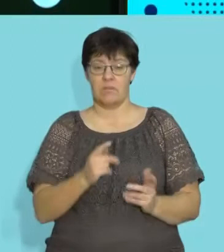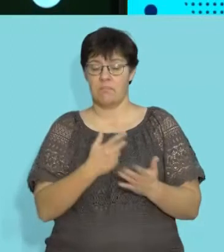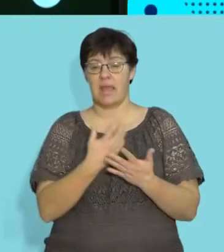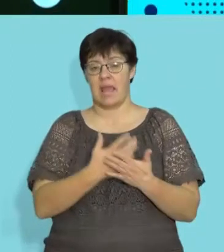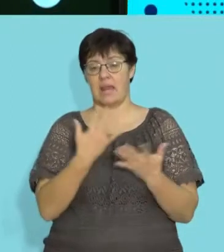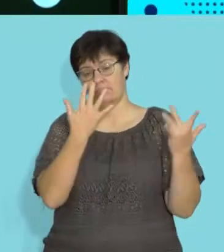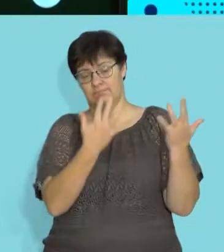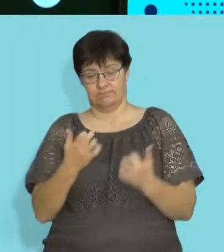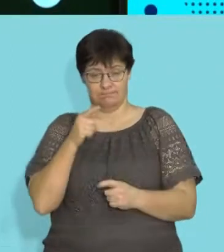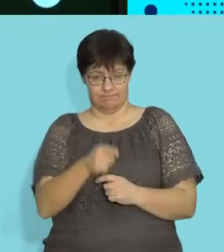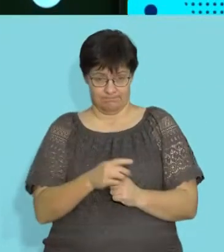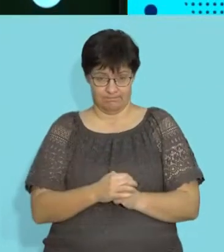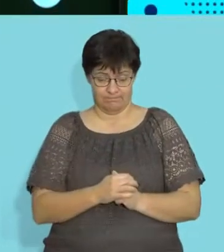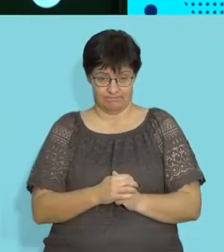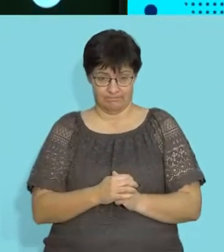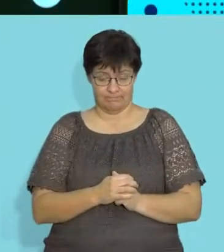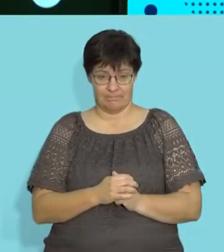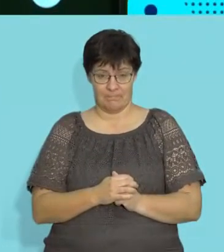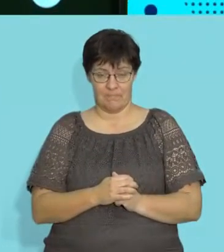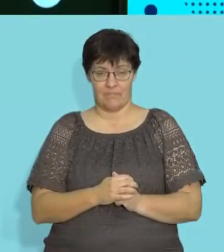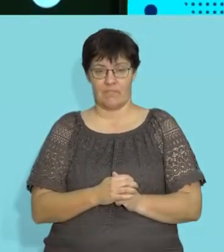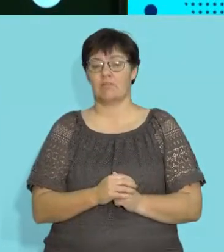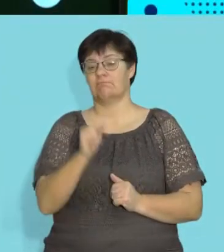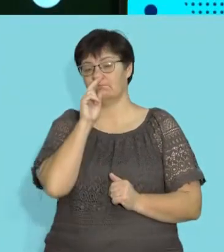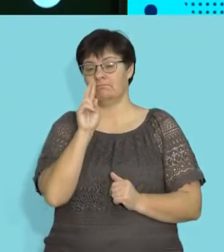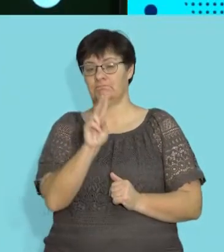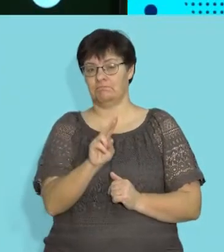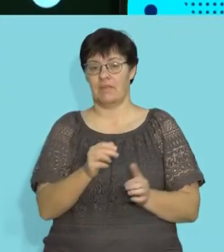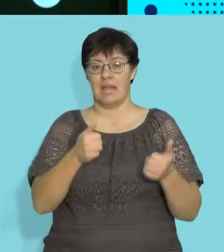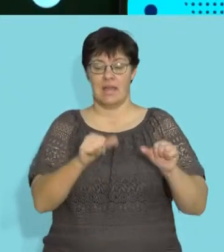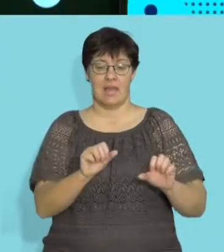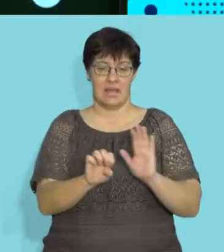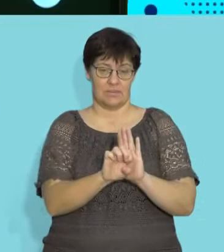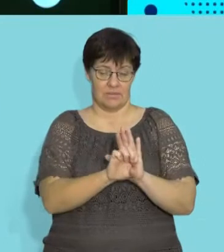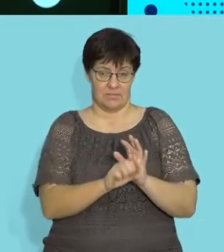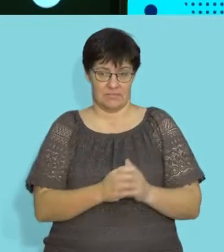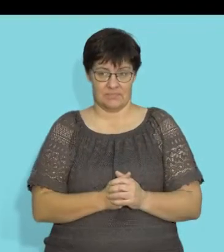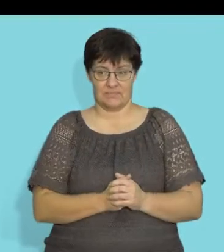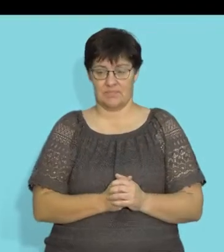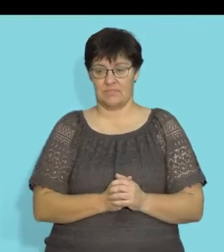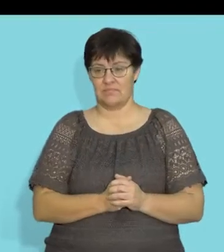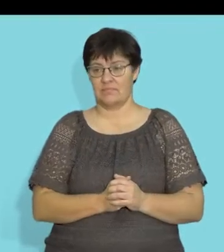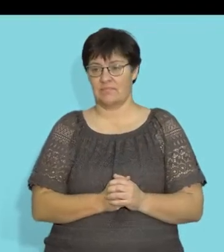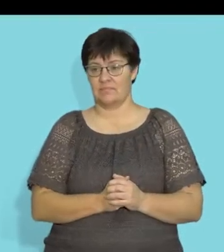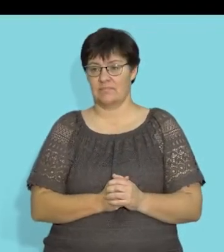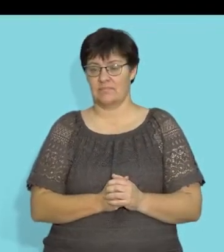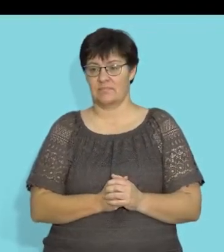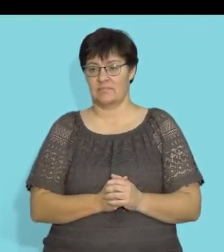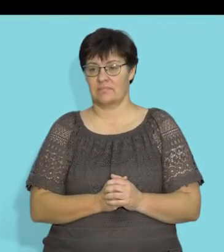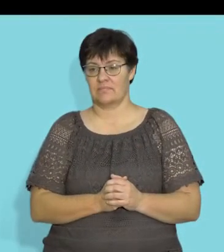in order for me to calculate the sum to infinity. Let's have a look at the next example.